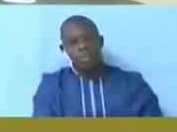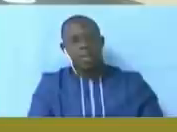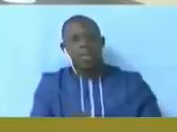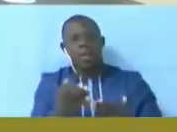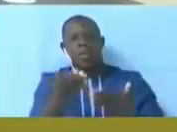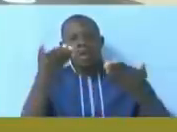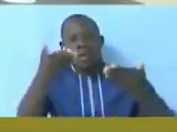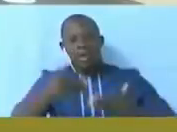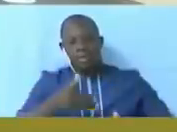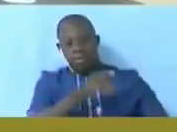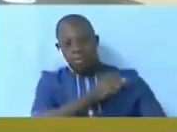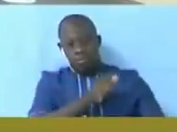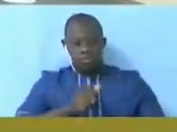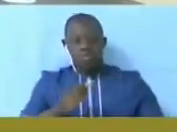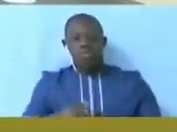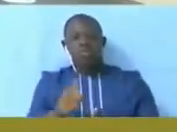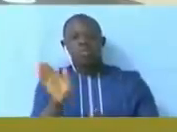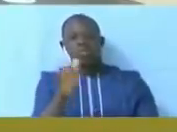They invited us to go.